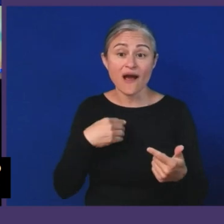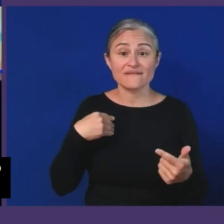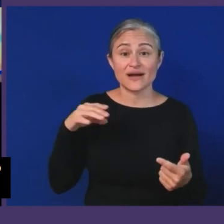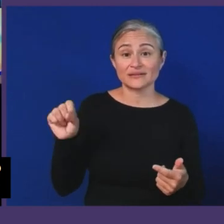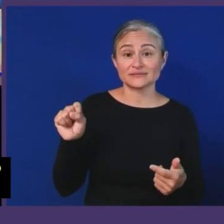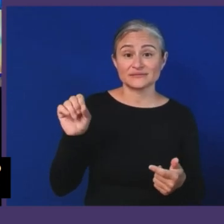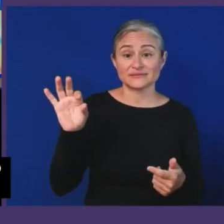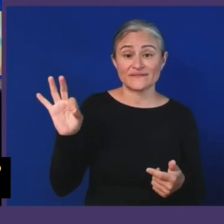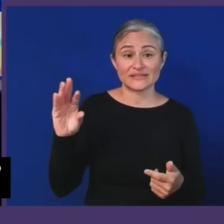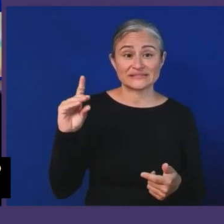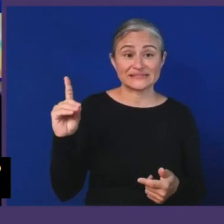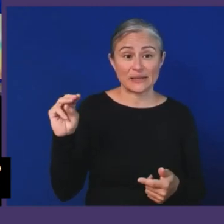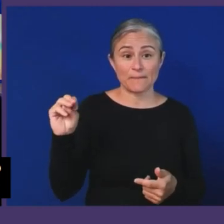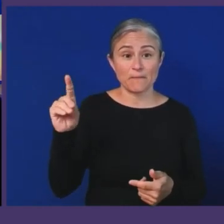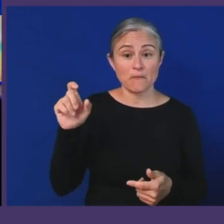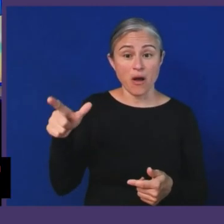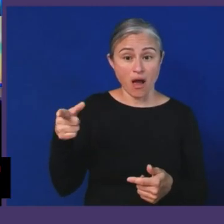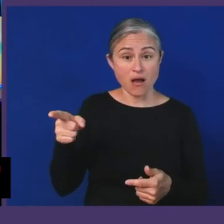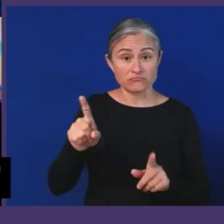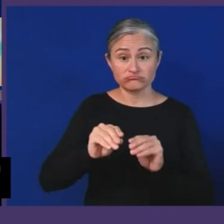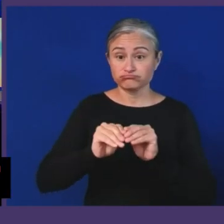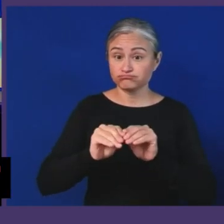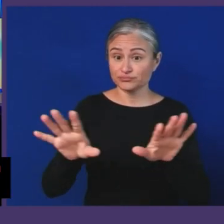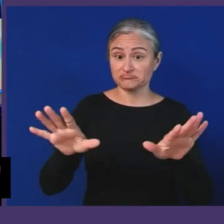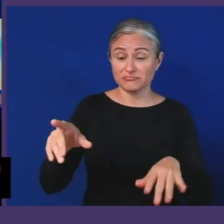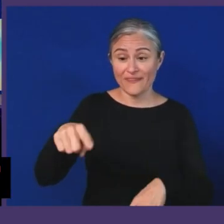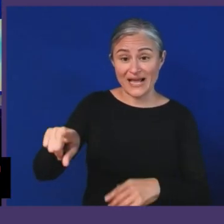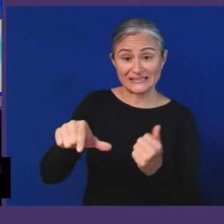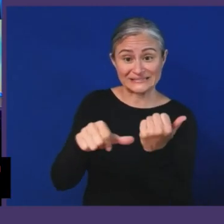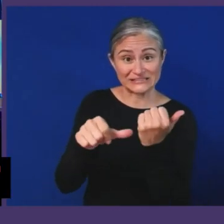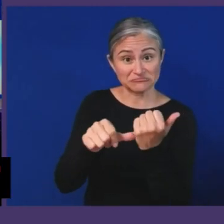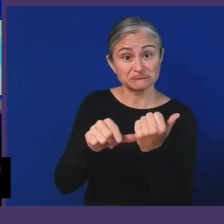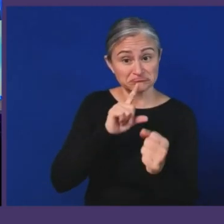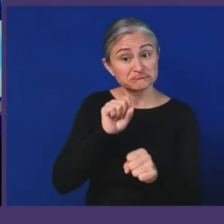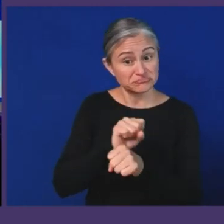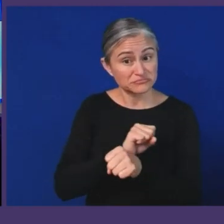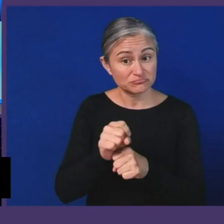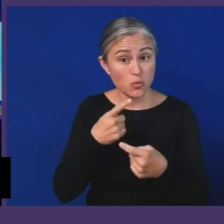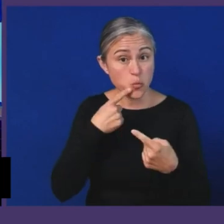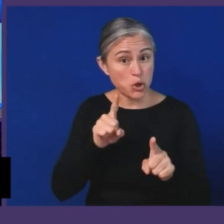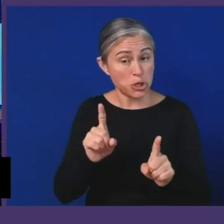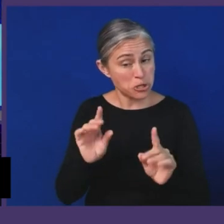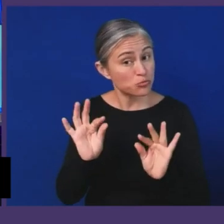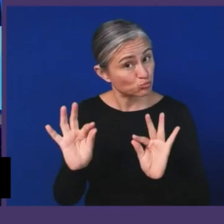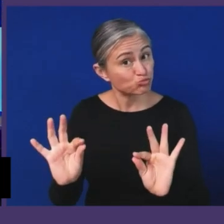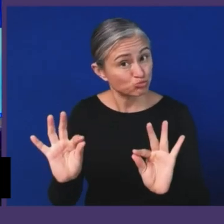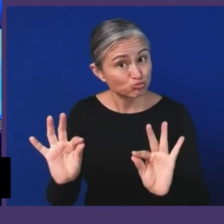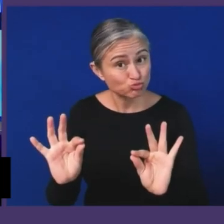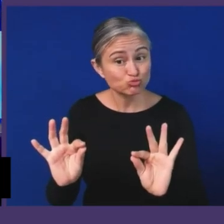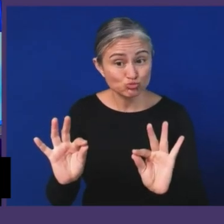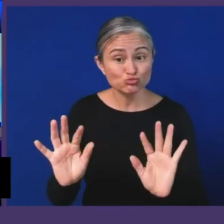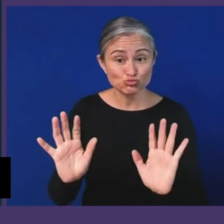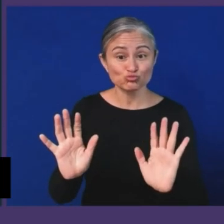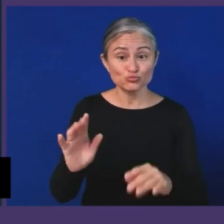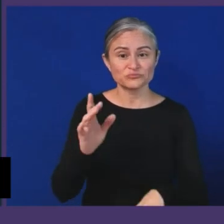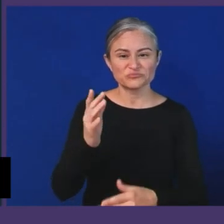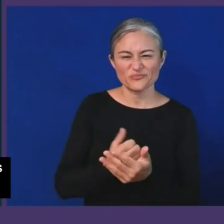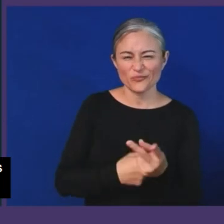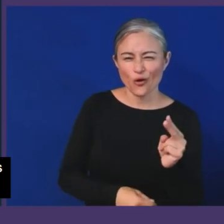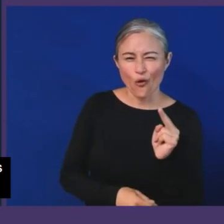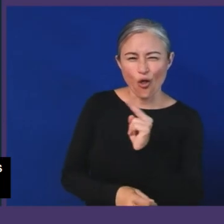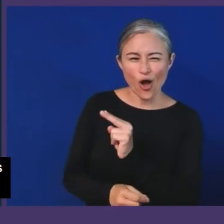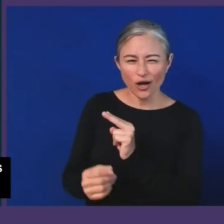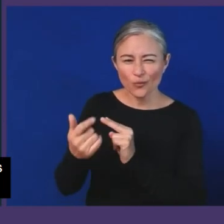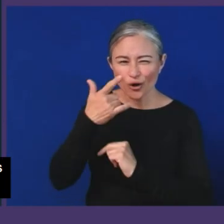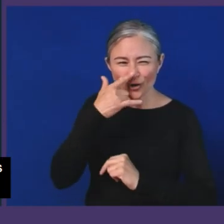actual assistants, and they work to some extent. Let me show you what an example demonstration might look like. So here's something that a human contractor might come up with. Here's some